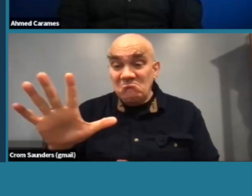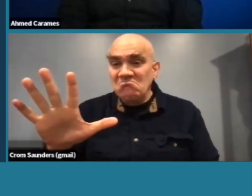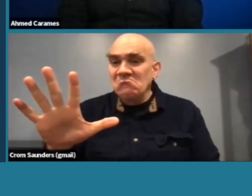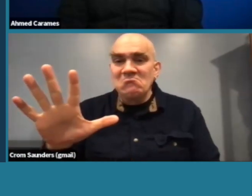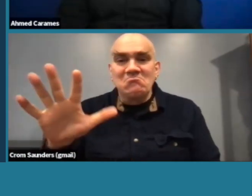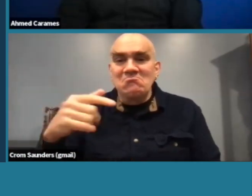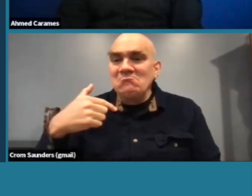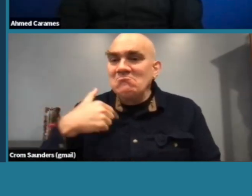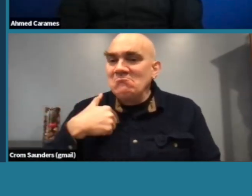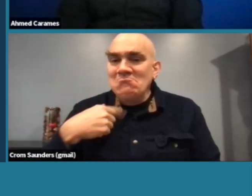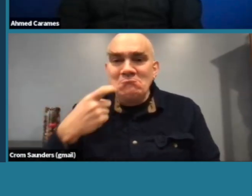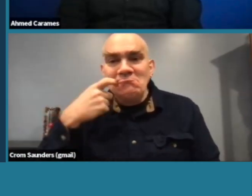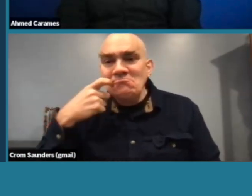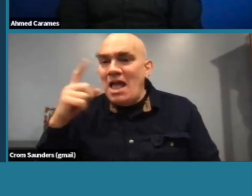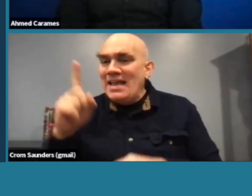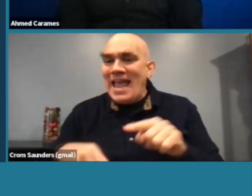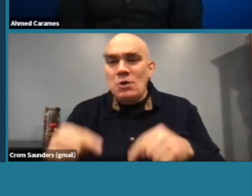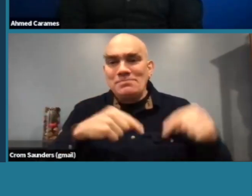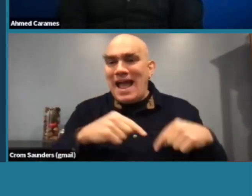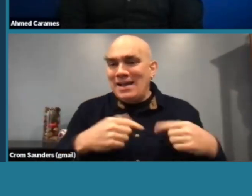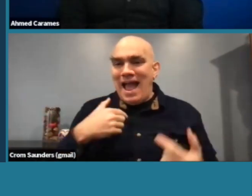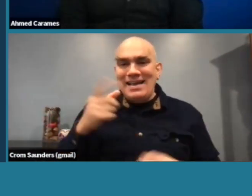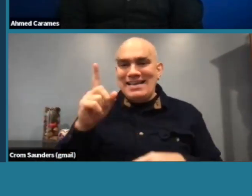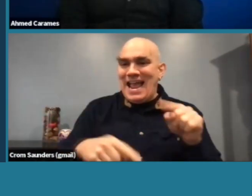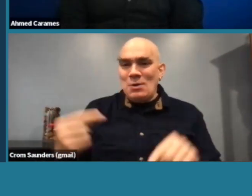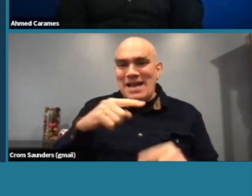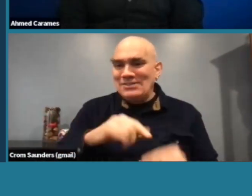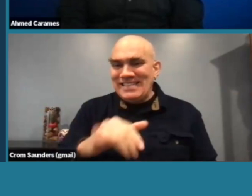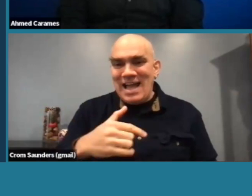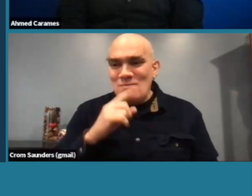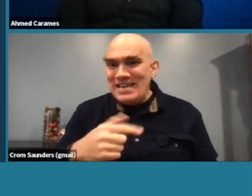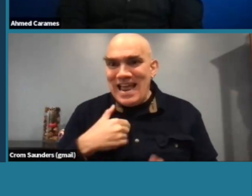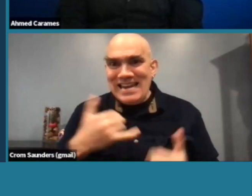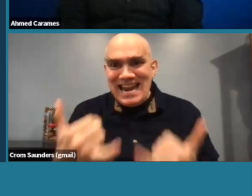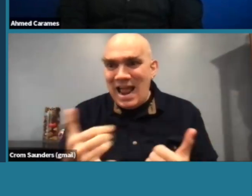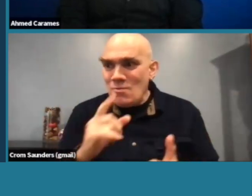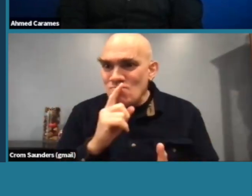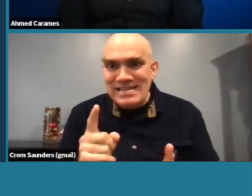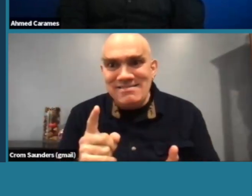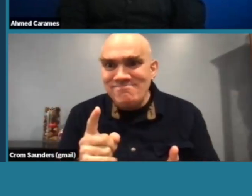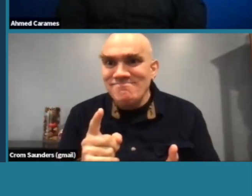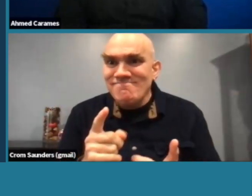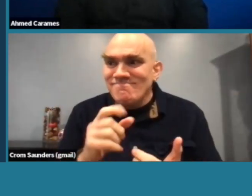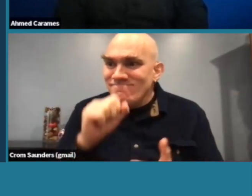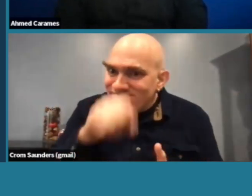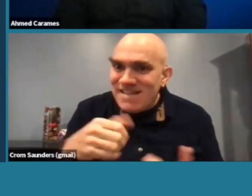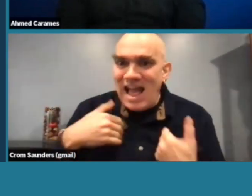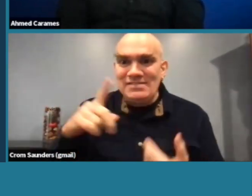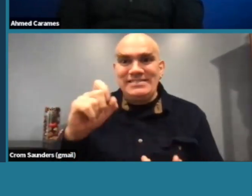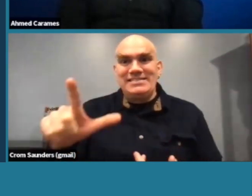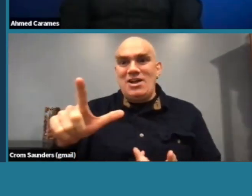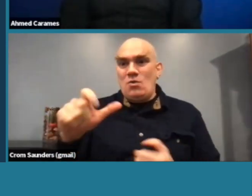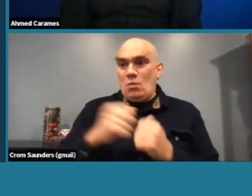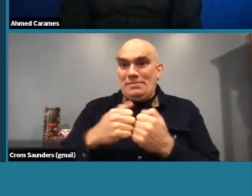now before I started dipping into dazzle work. I can't go back to just doing